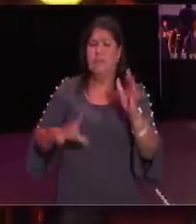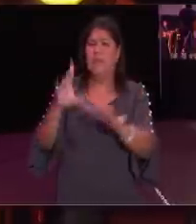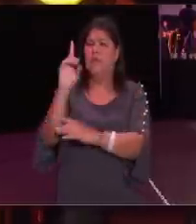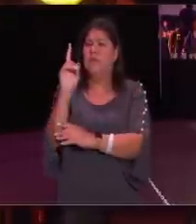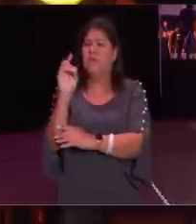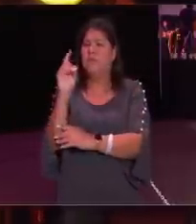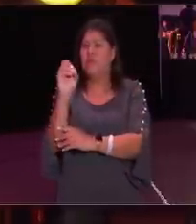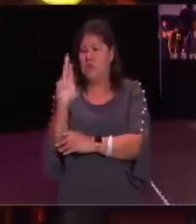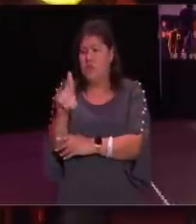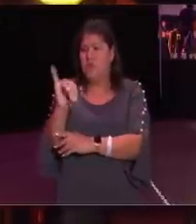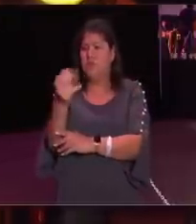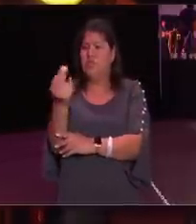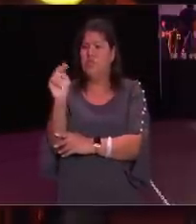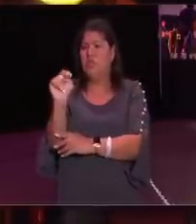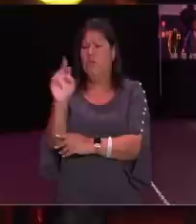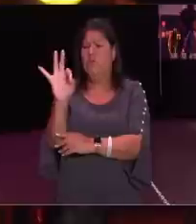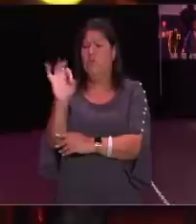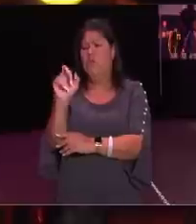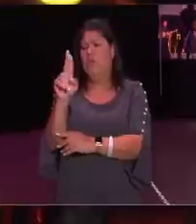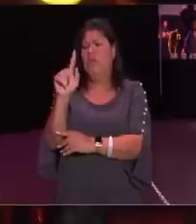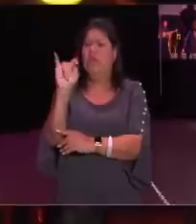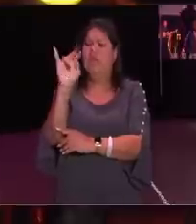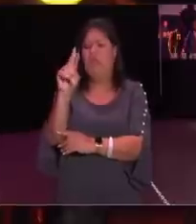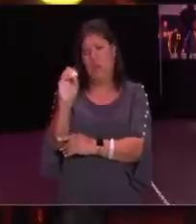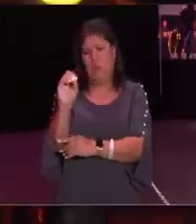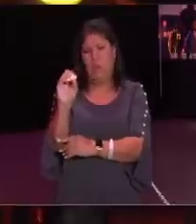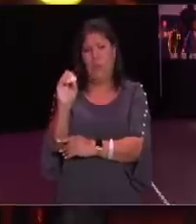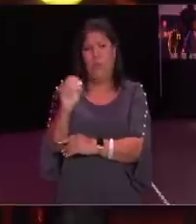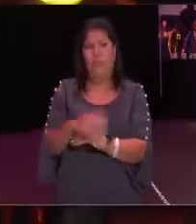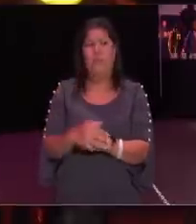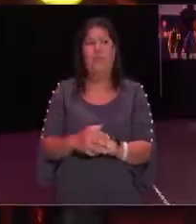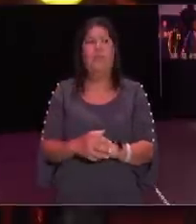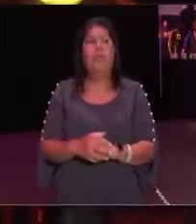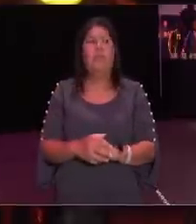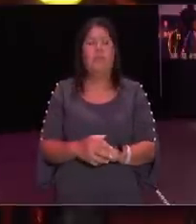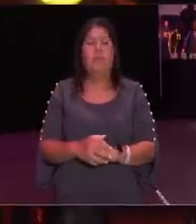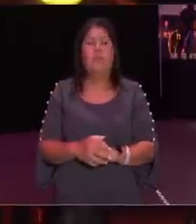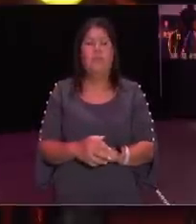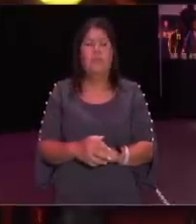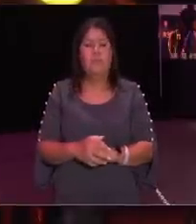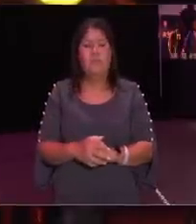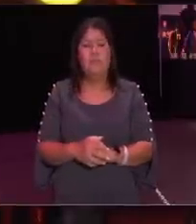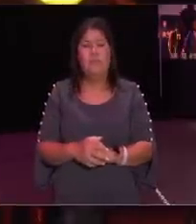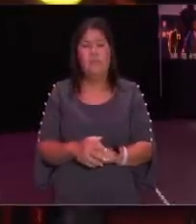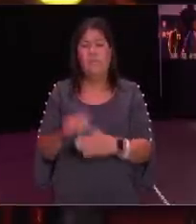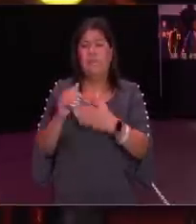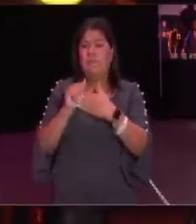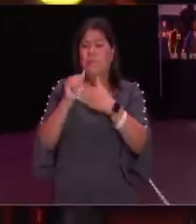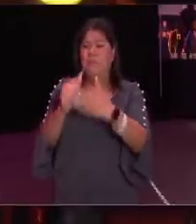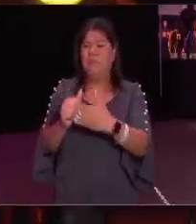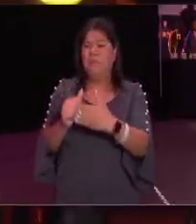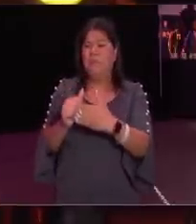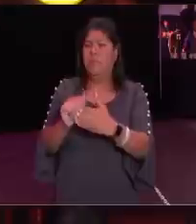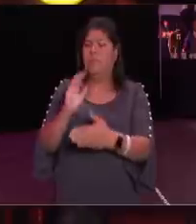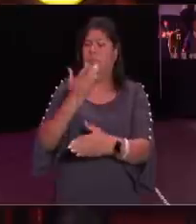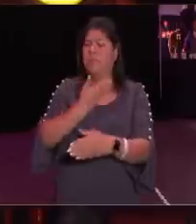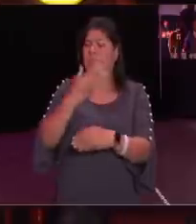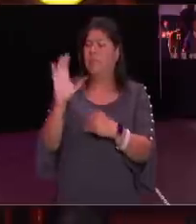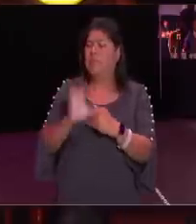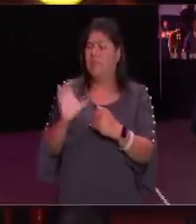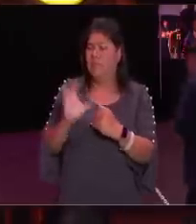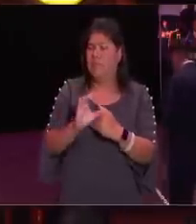John Fortino. It's my honor to present to you the president of the Apostolic Assembly, the leader of our